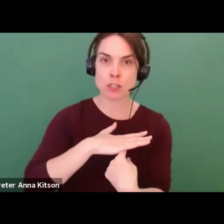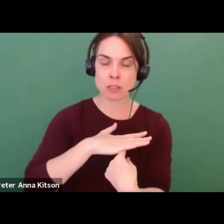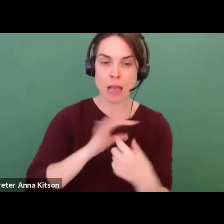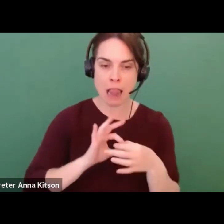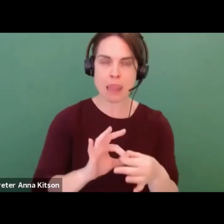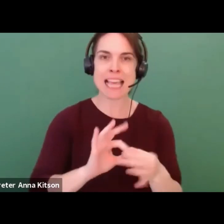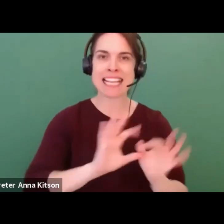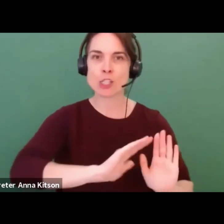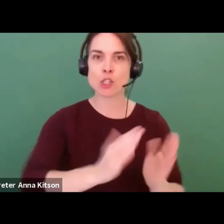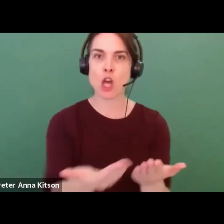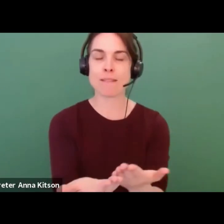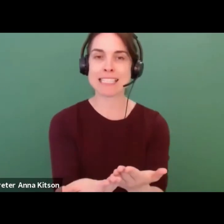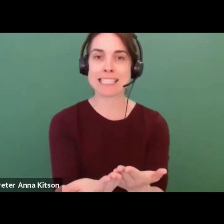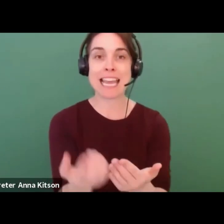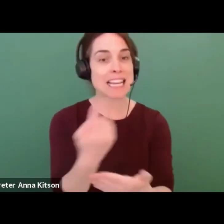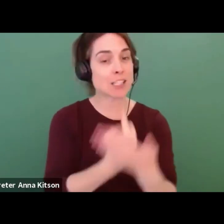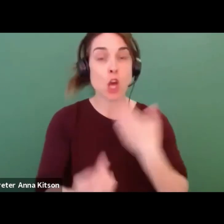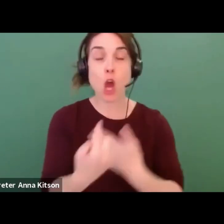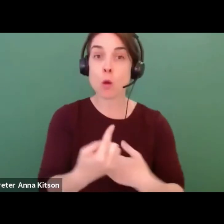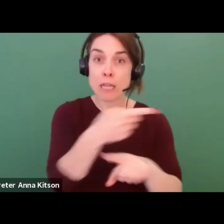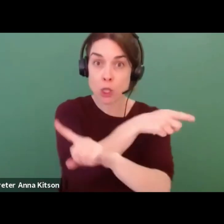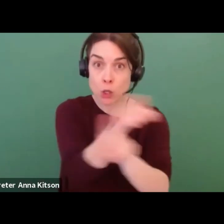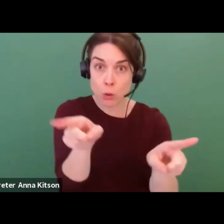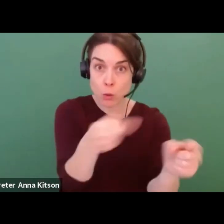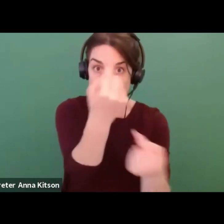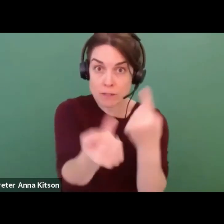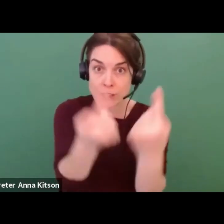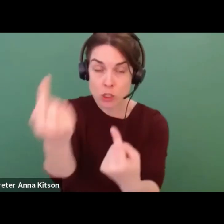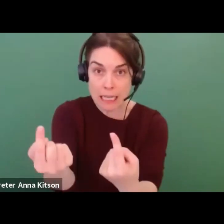only you, either with or without